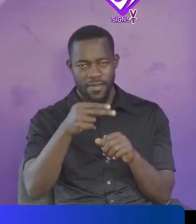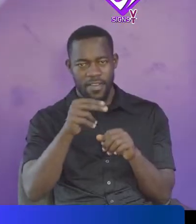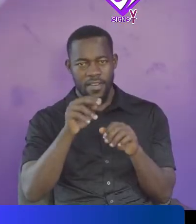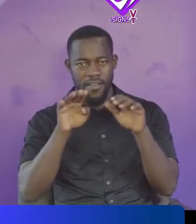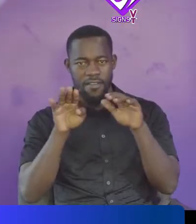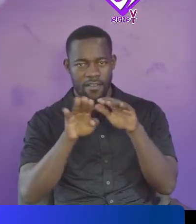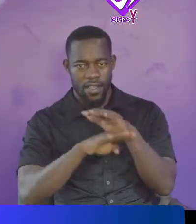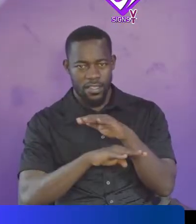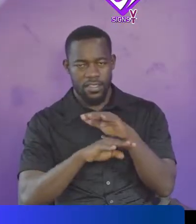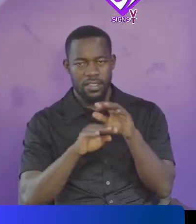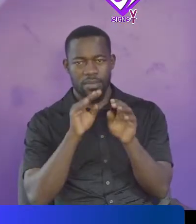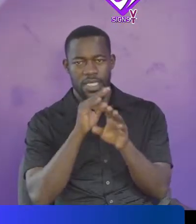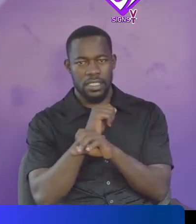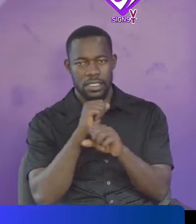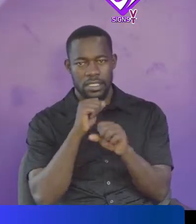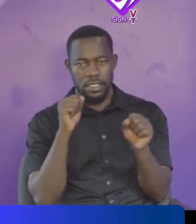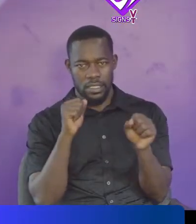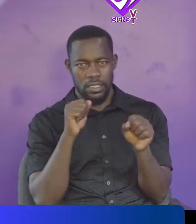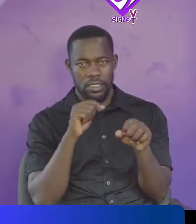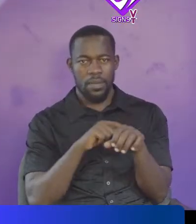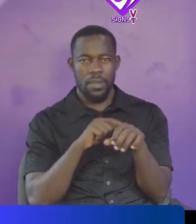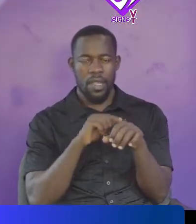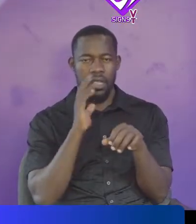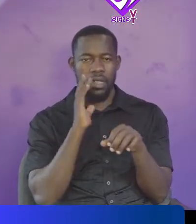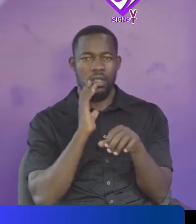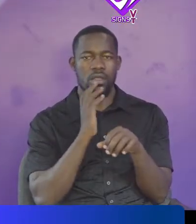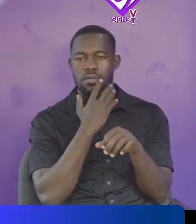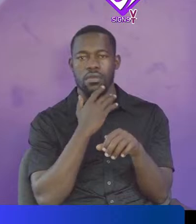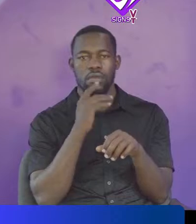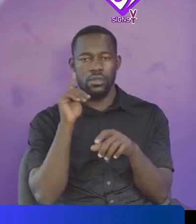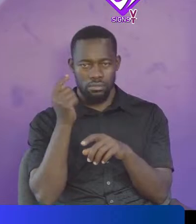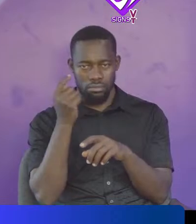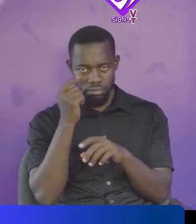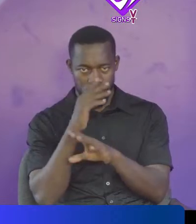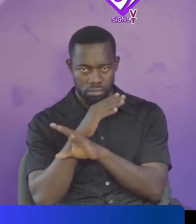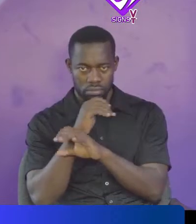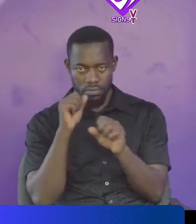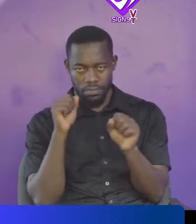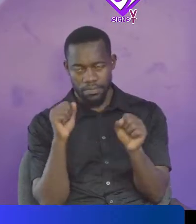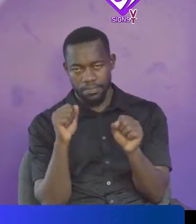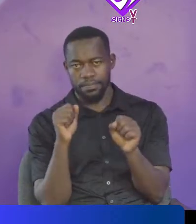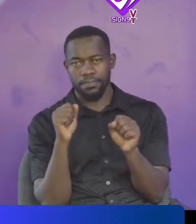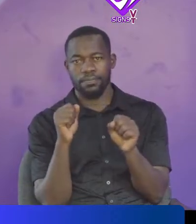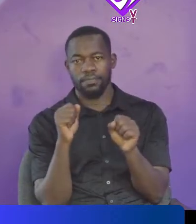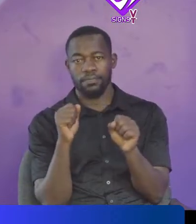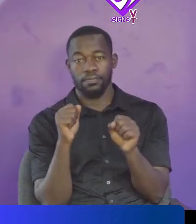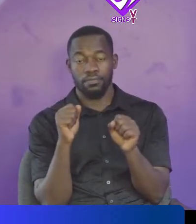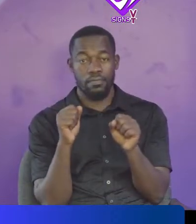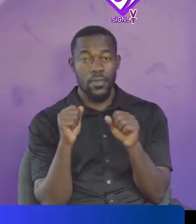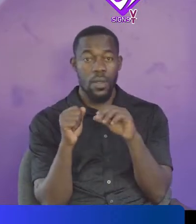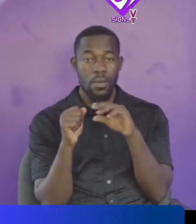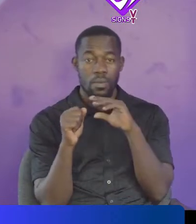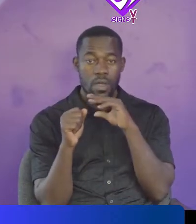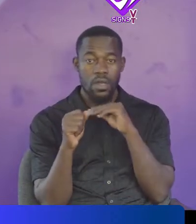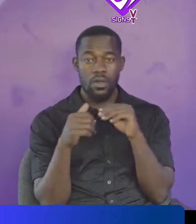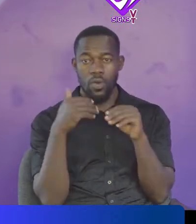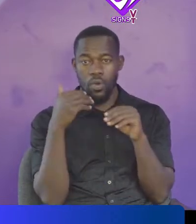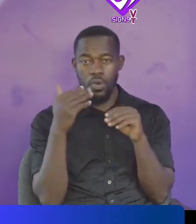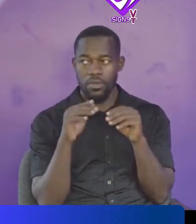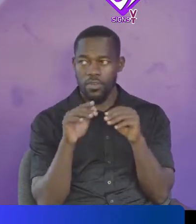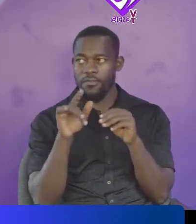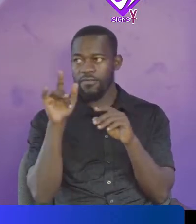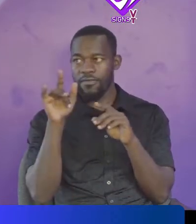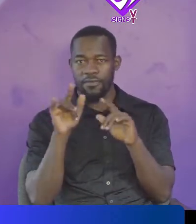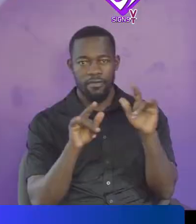during Kenyatta's government? Yes. So when he used to go outside the country, he used to be